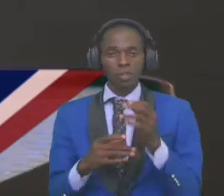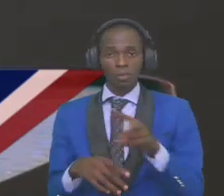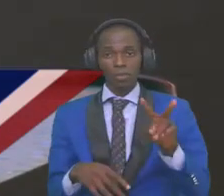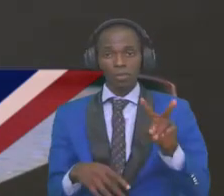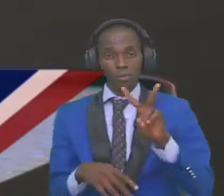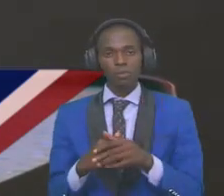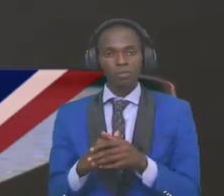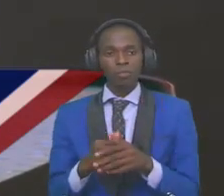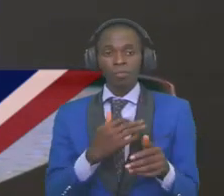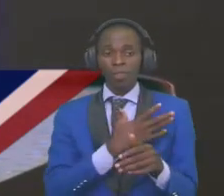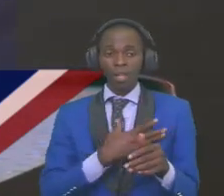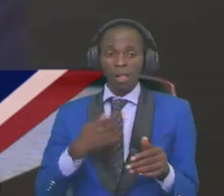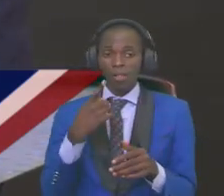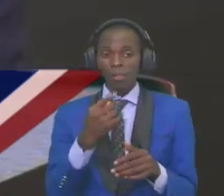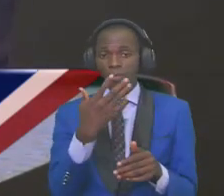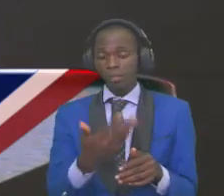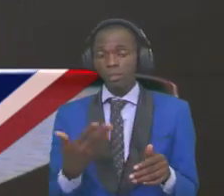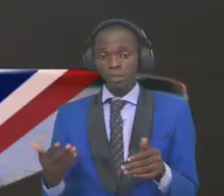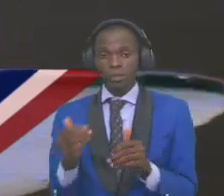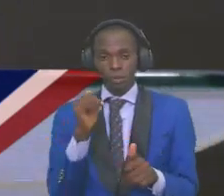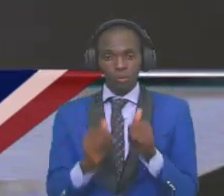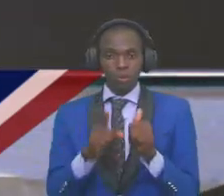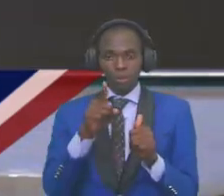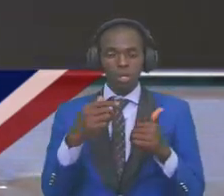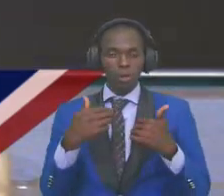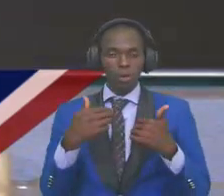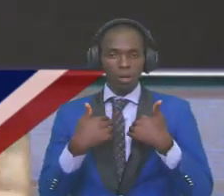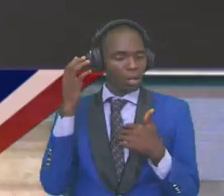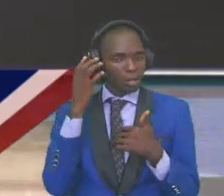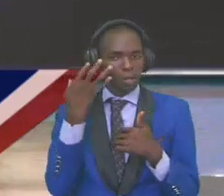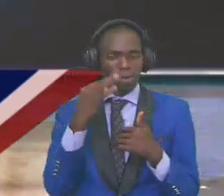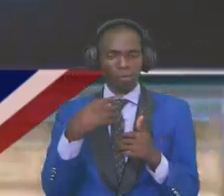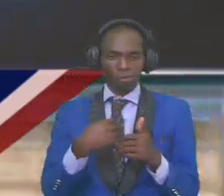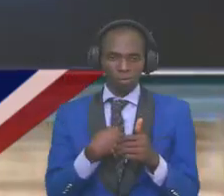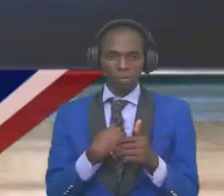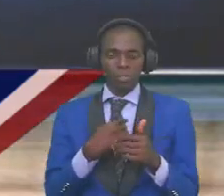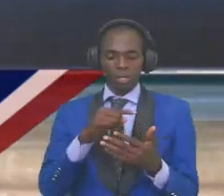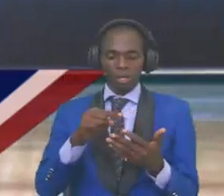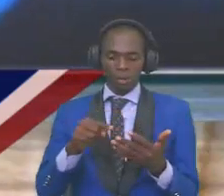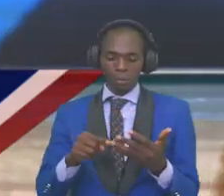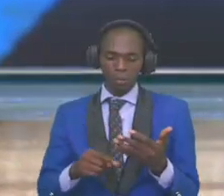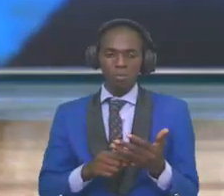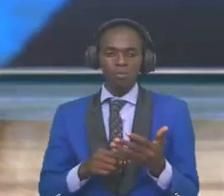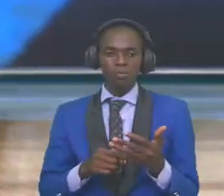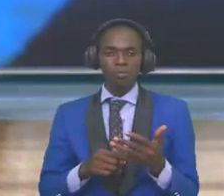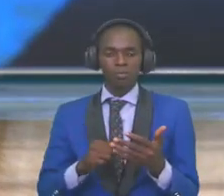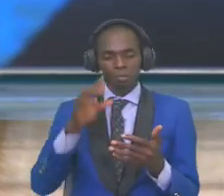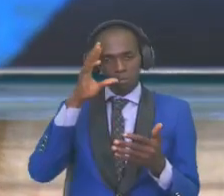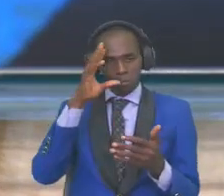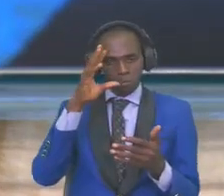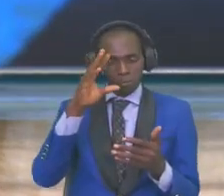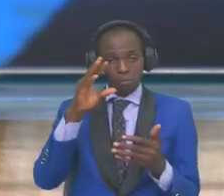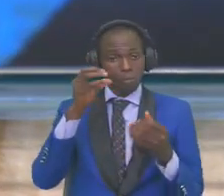it says, and the things when thou hast heard of me among